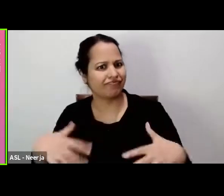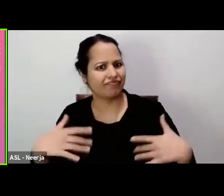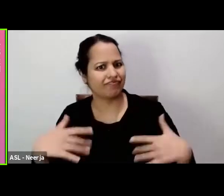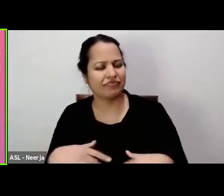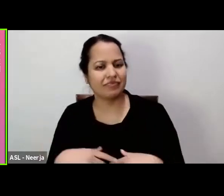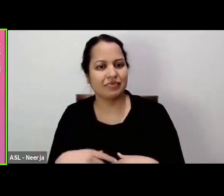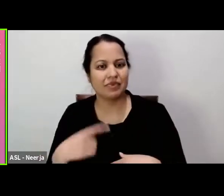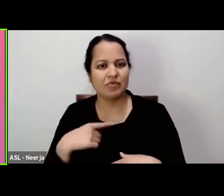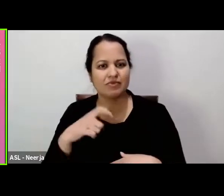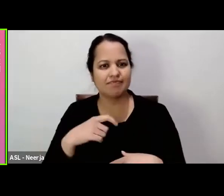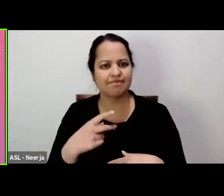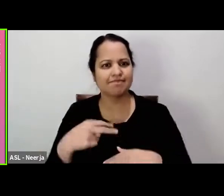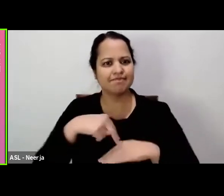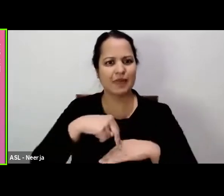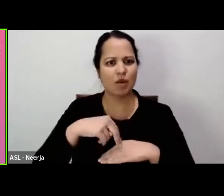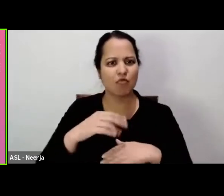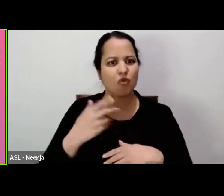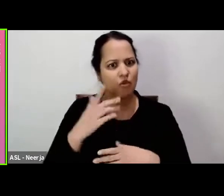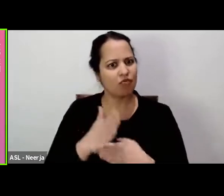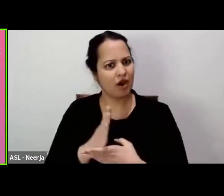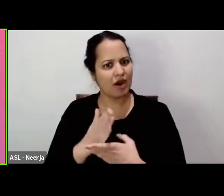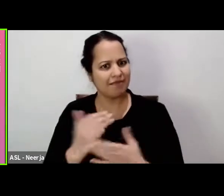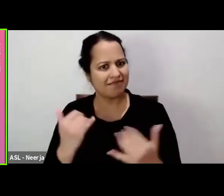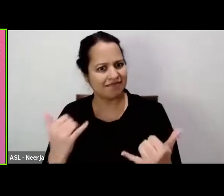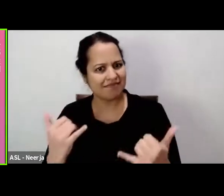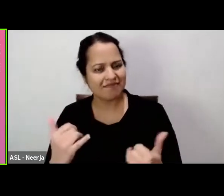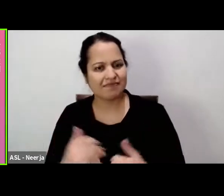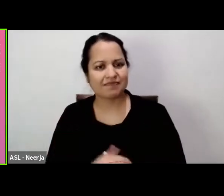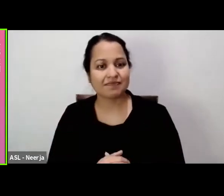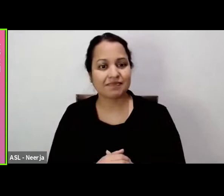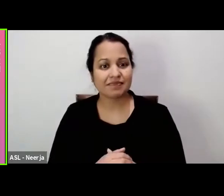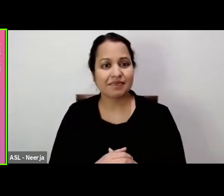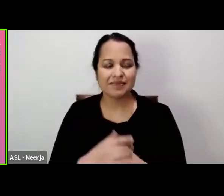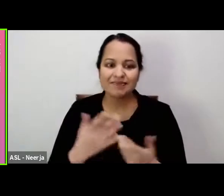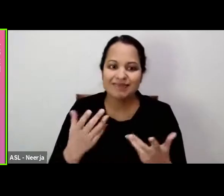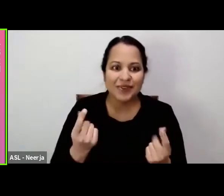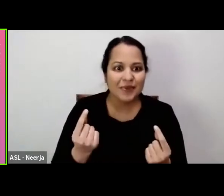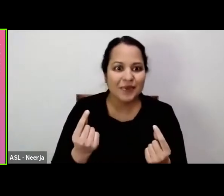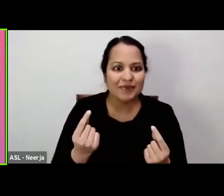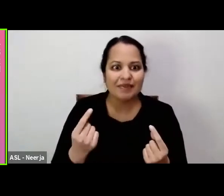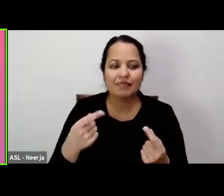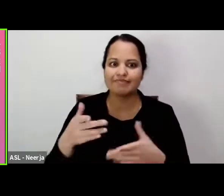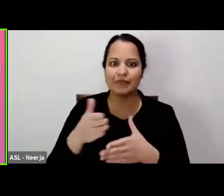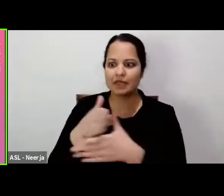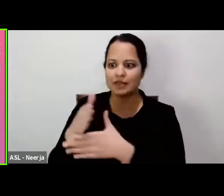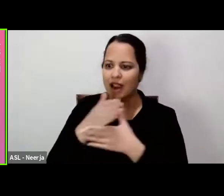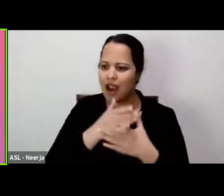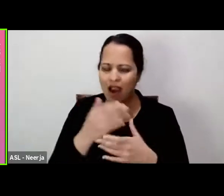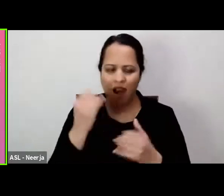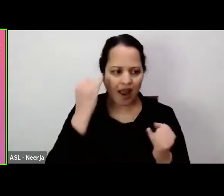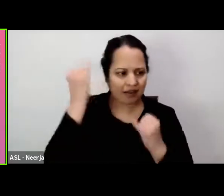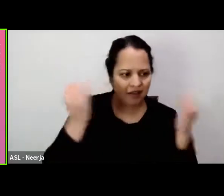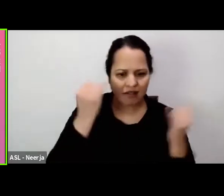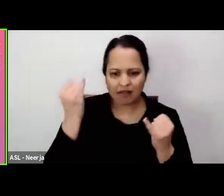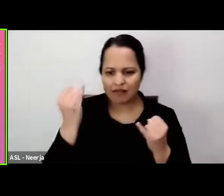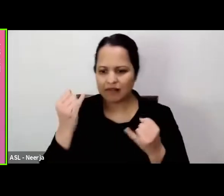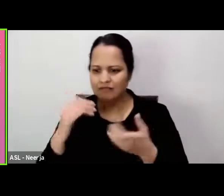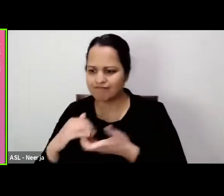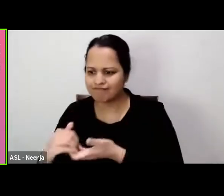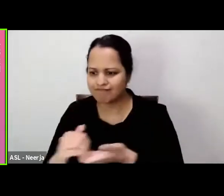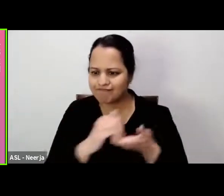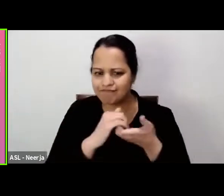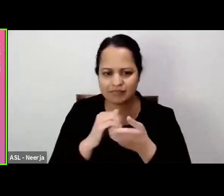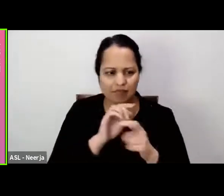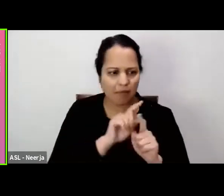rights now. We need to share, mentor, collaborate, and join in solidarity.